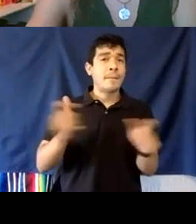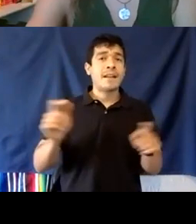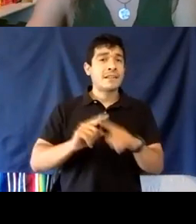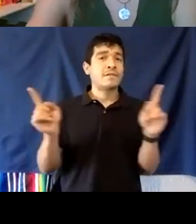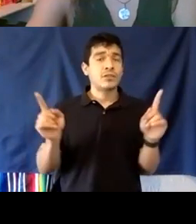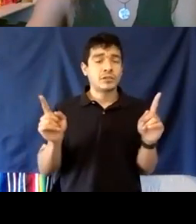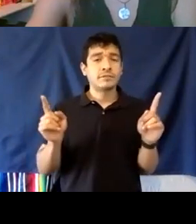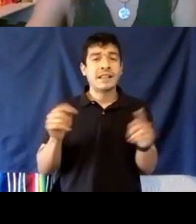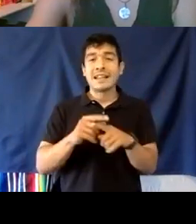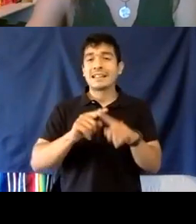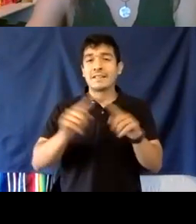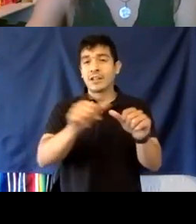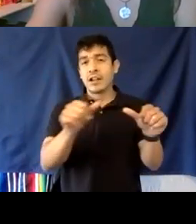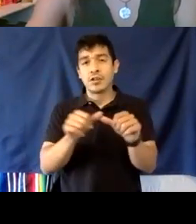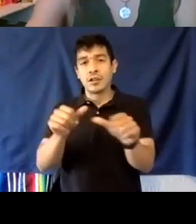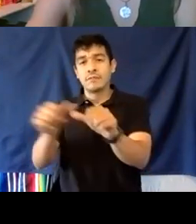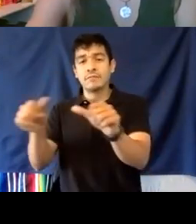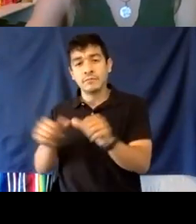different categories. So